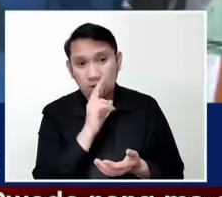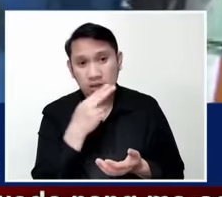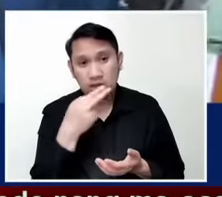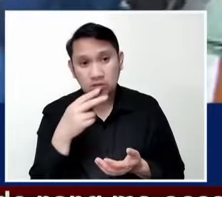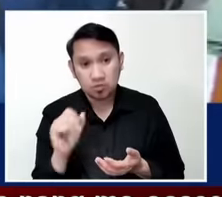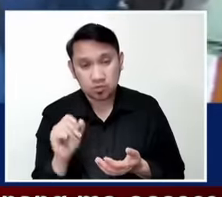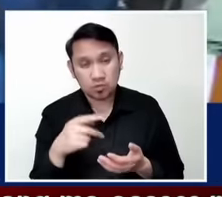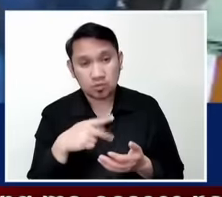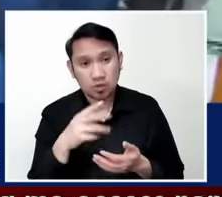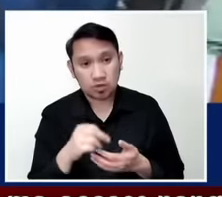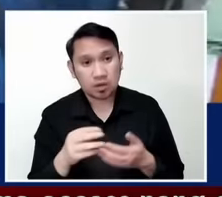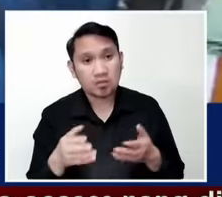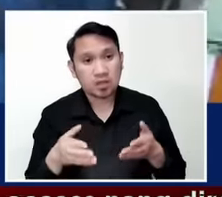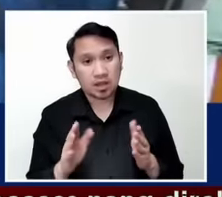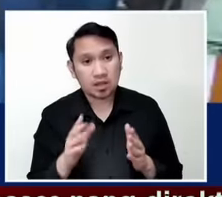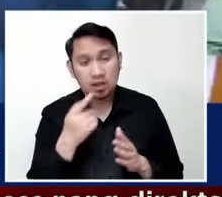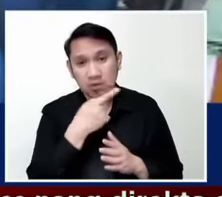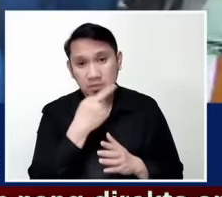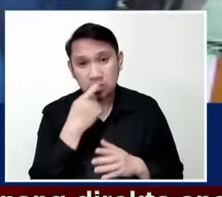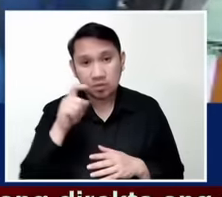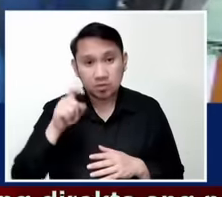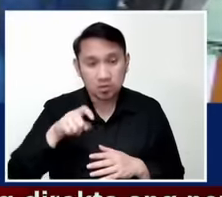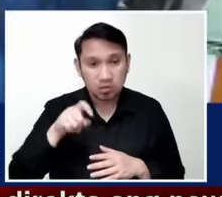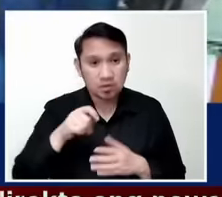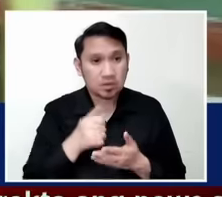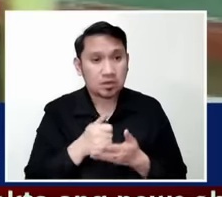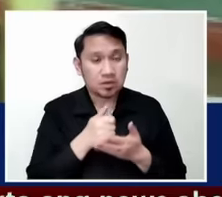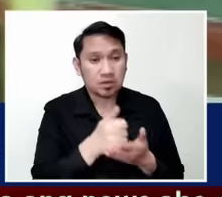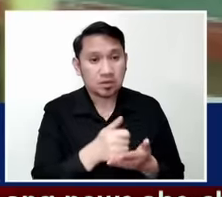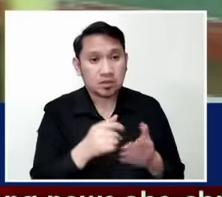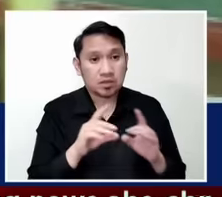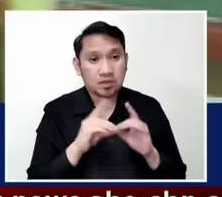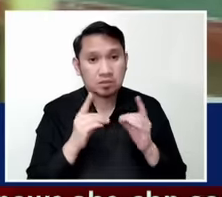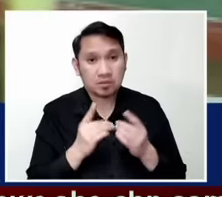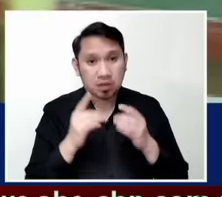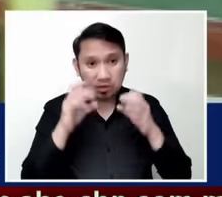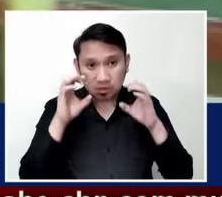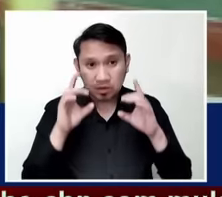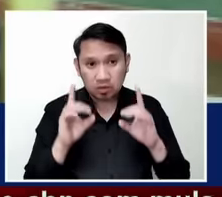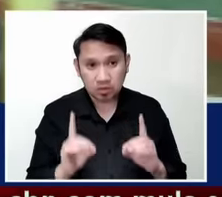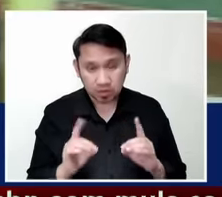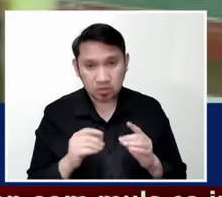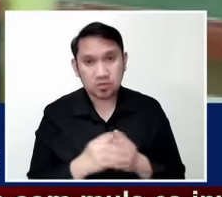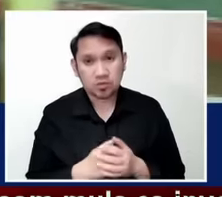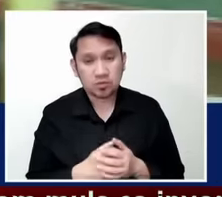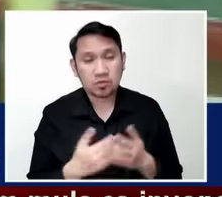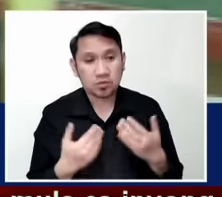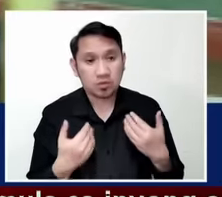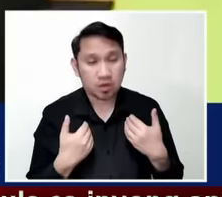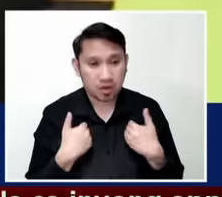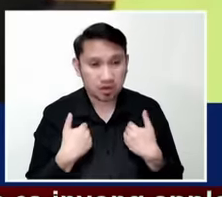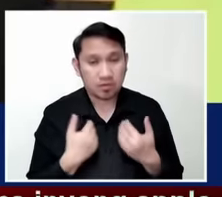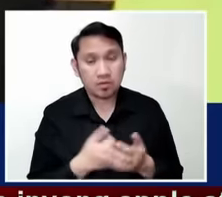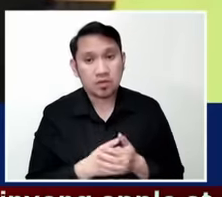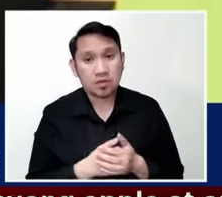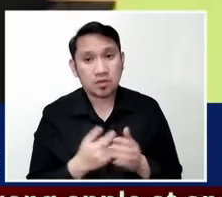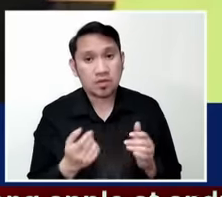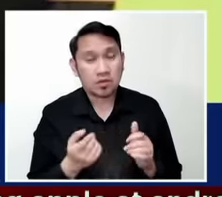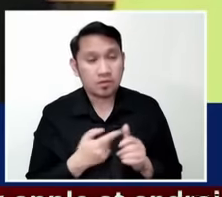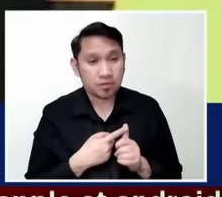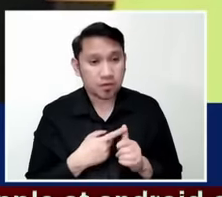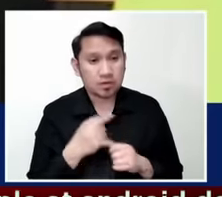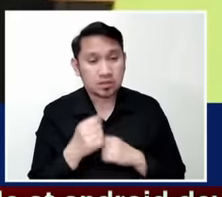Pinayagan lang ito noon dahil nangangailangan ng tulong ang Department of Education sa pagpapatupad ng mga unang taon ng